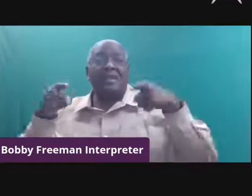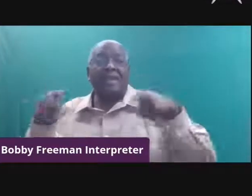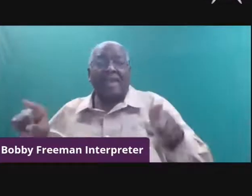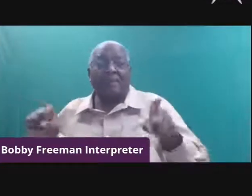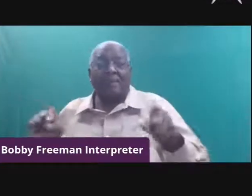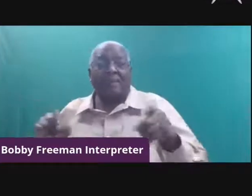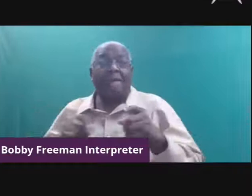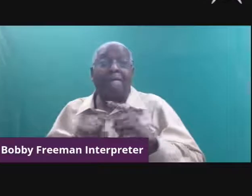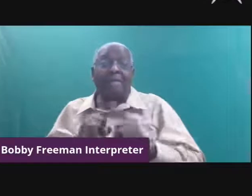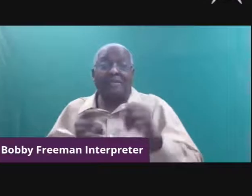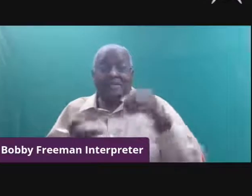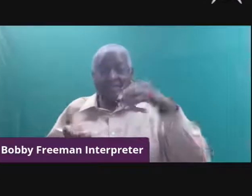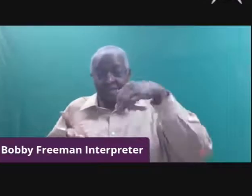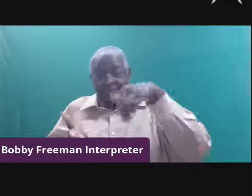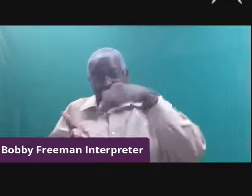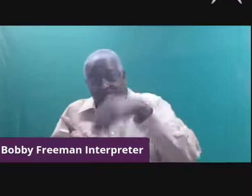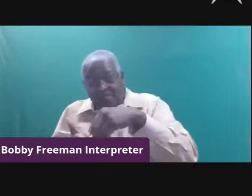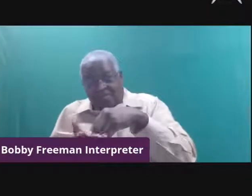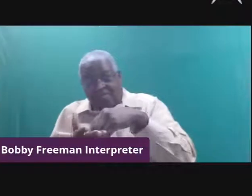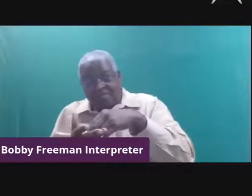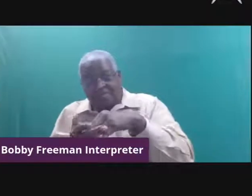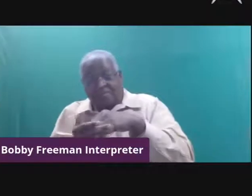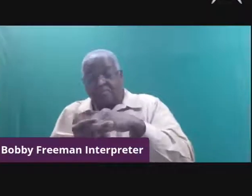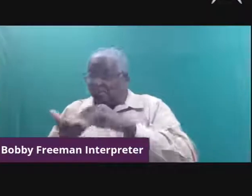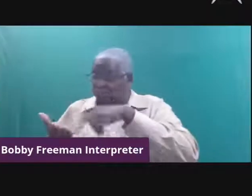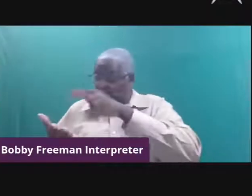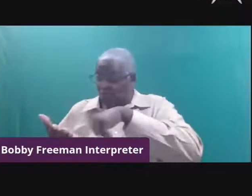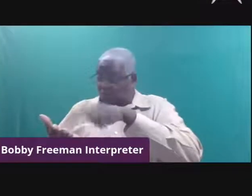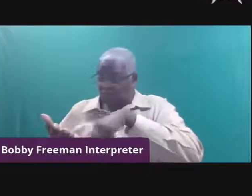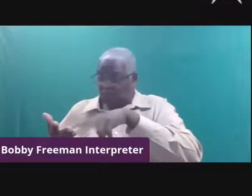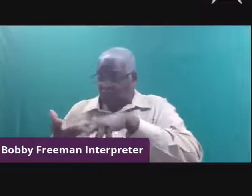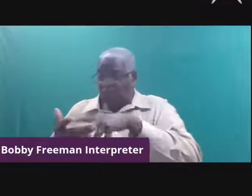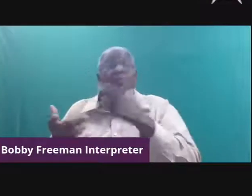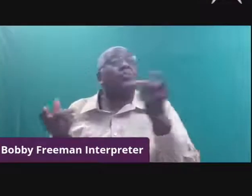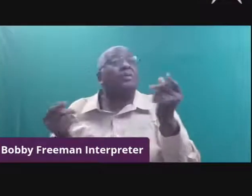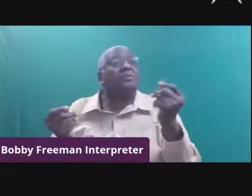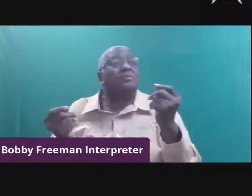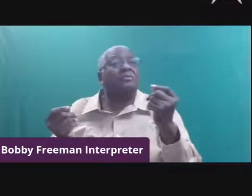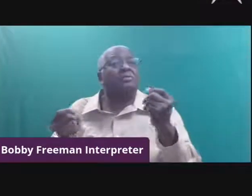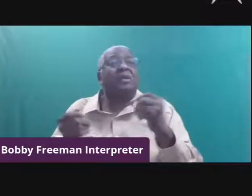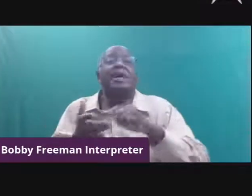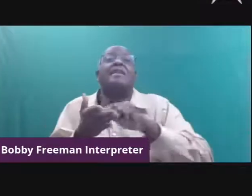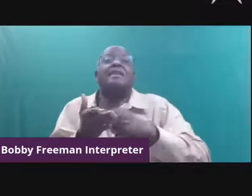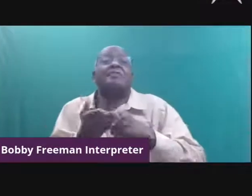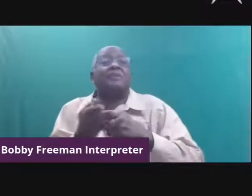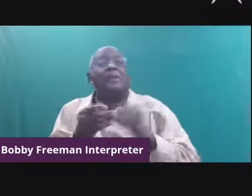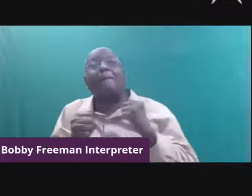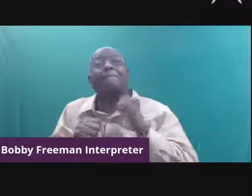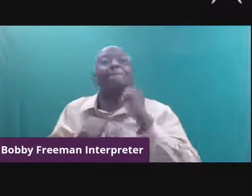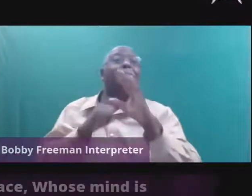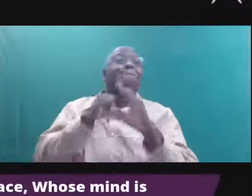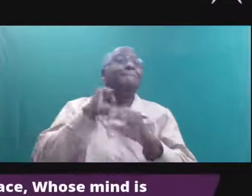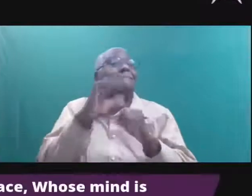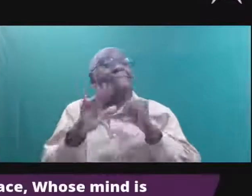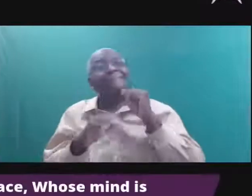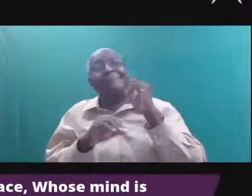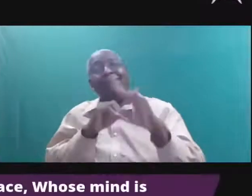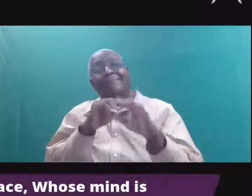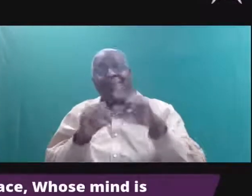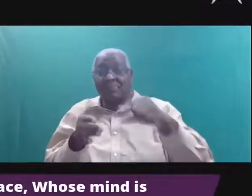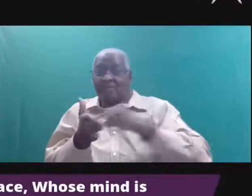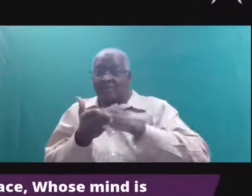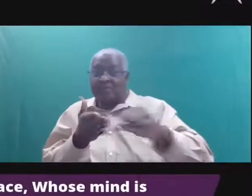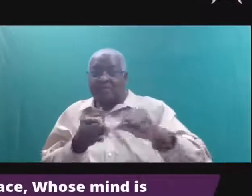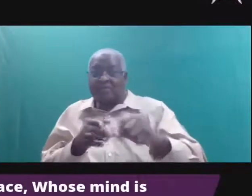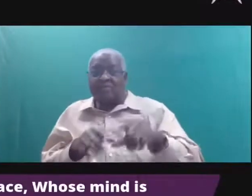in captivity, the text says they're going to break out into a song. And this verse is part of the song. The verse